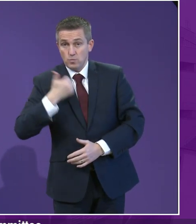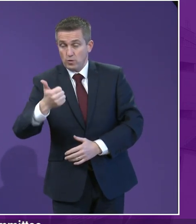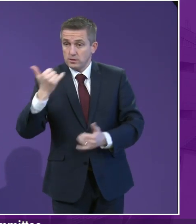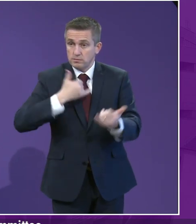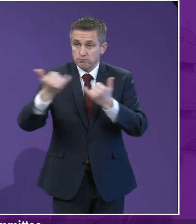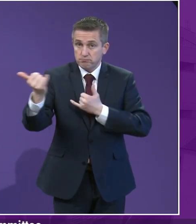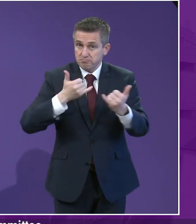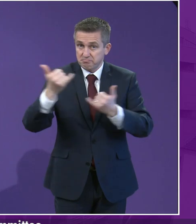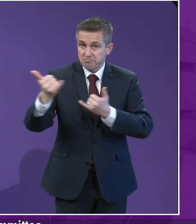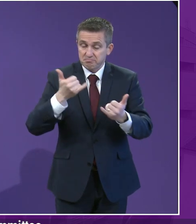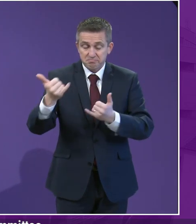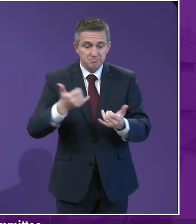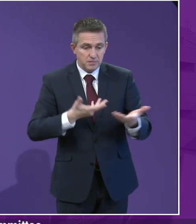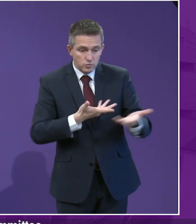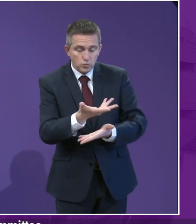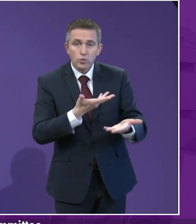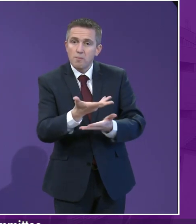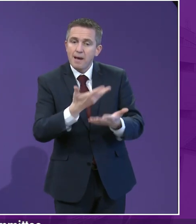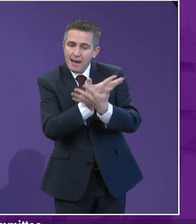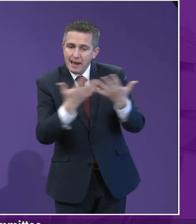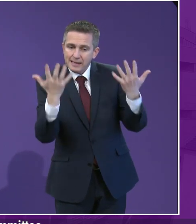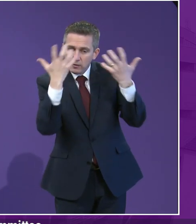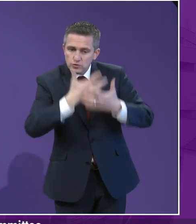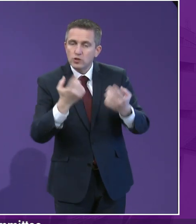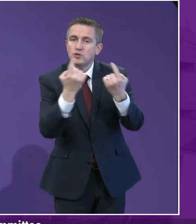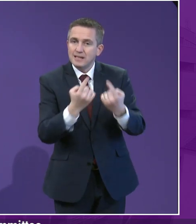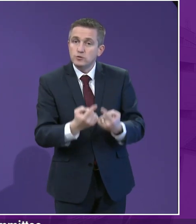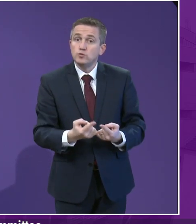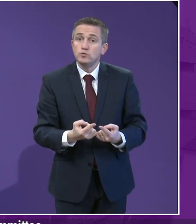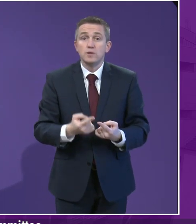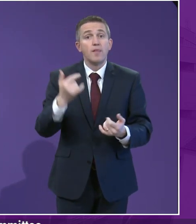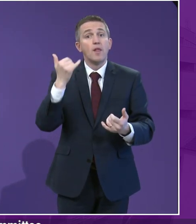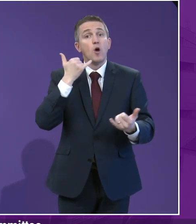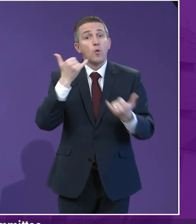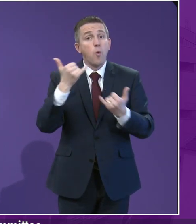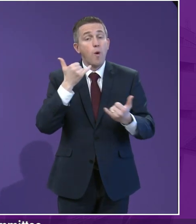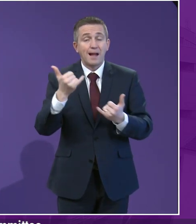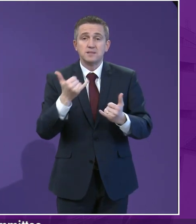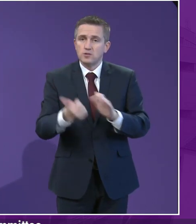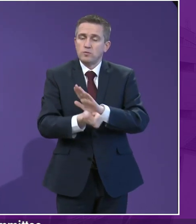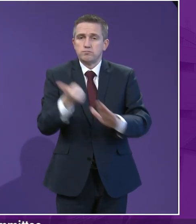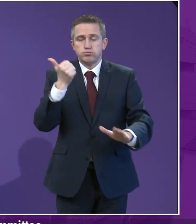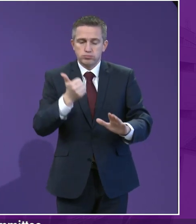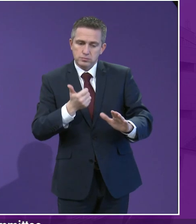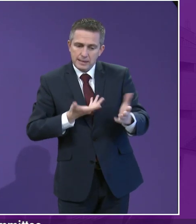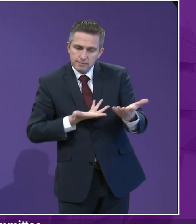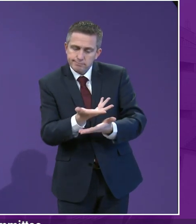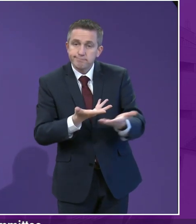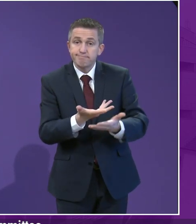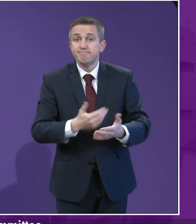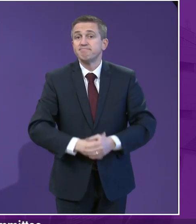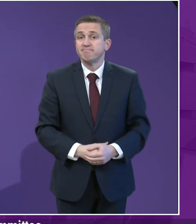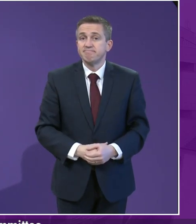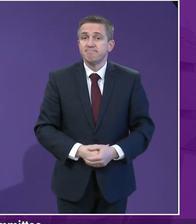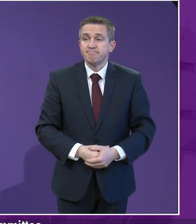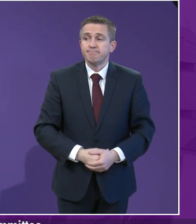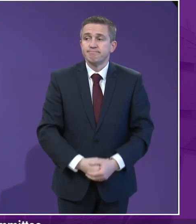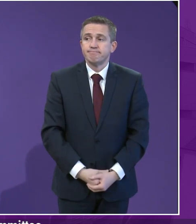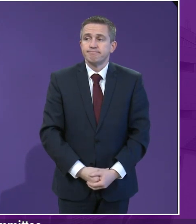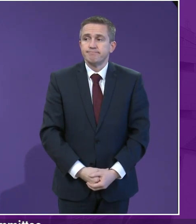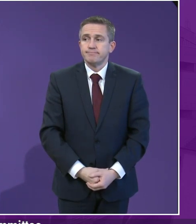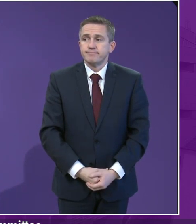record leaving reasons, and one last thing was that in terms of student support, from the students, we have a service called Nightline, which